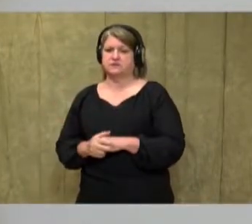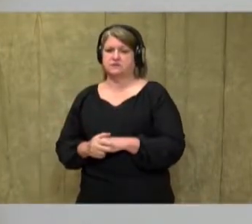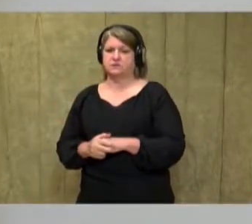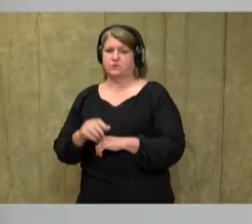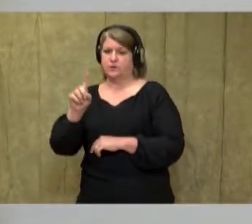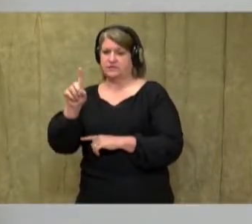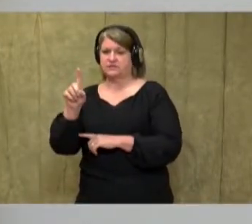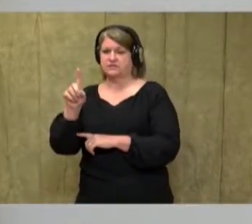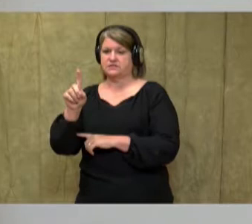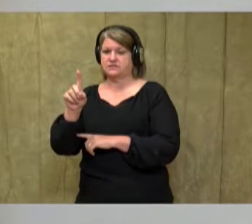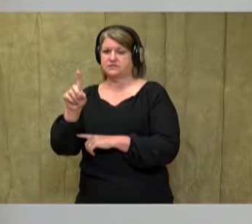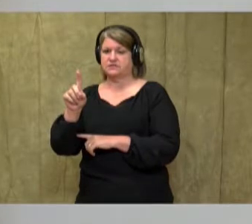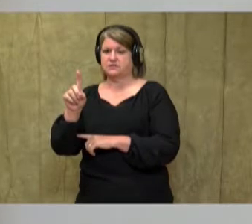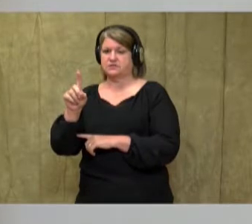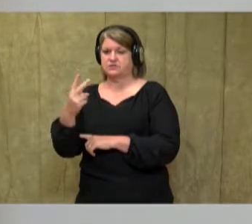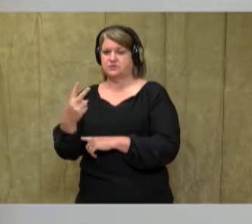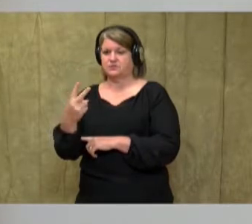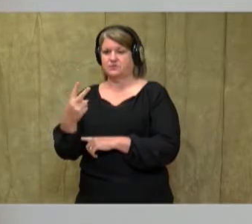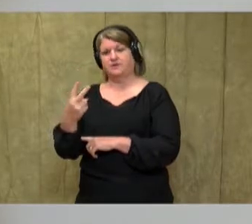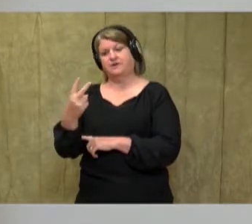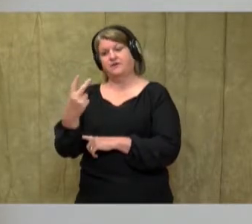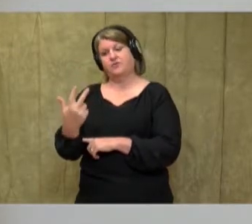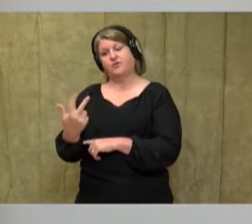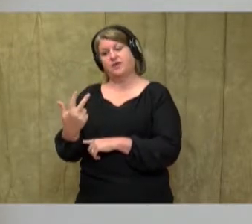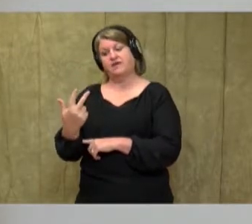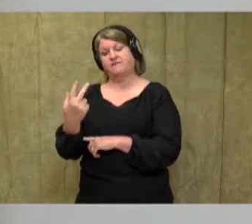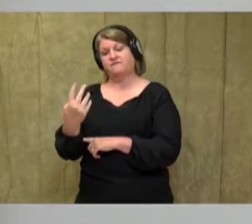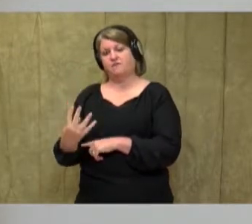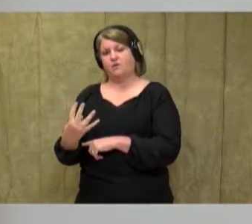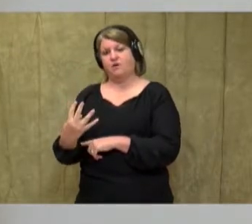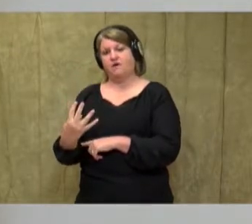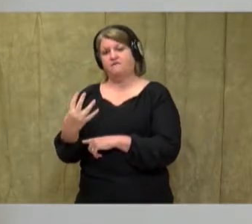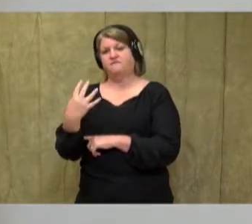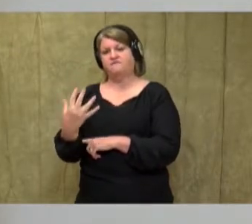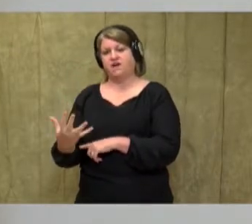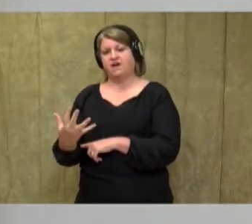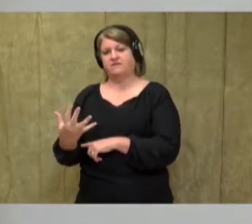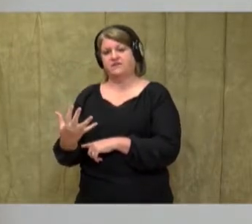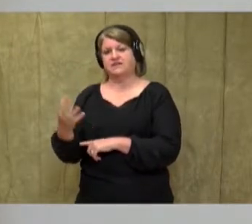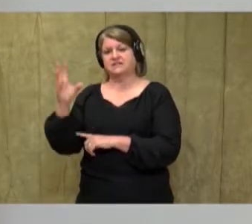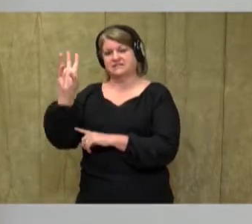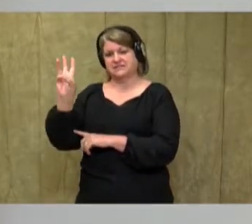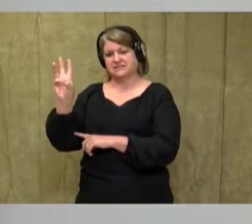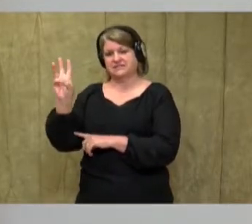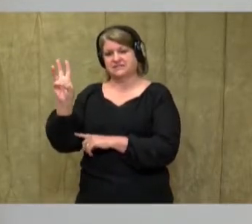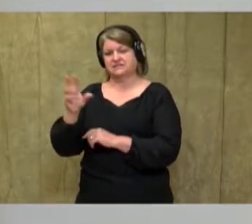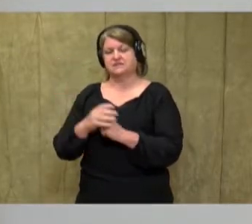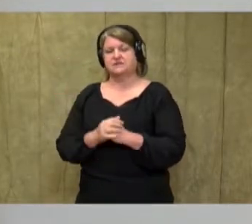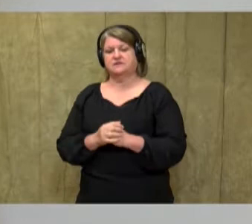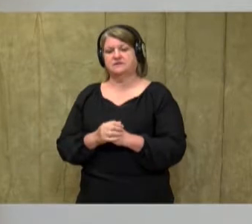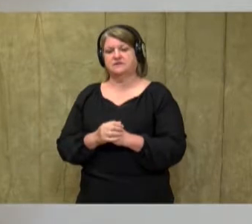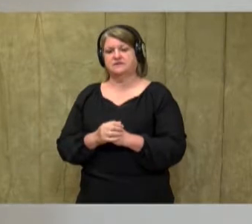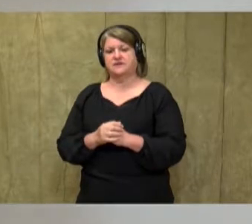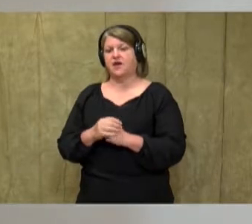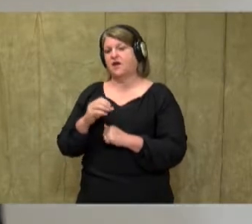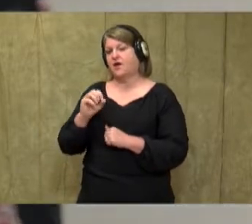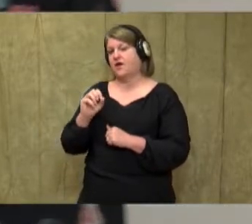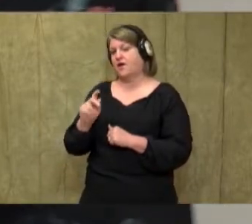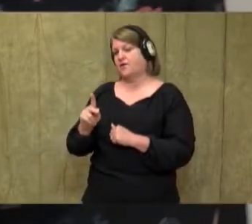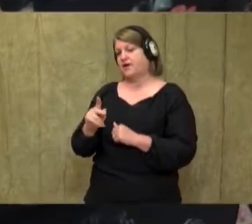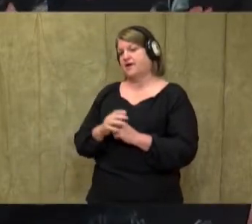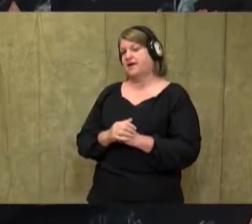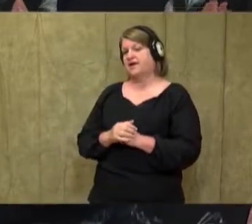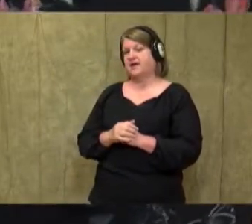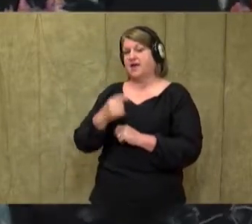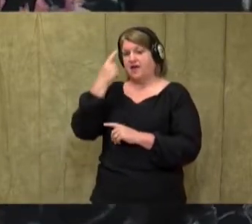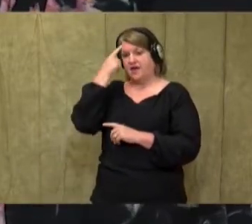2, 3, 4, 5, 6. Okay, and